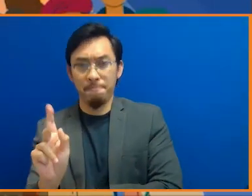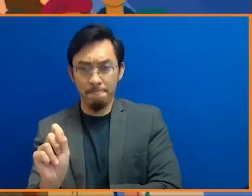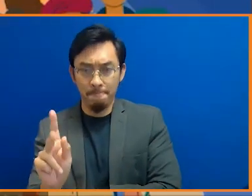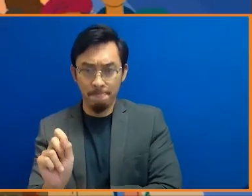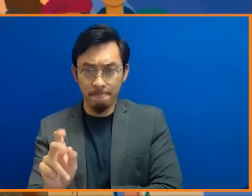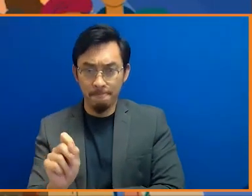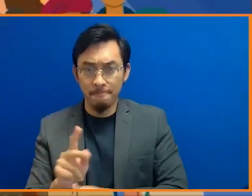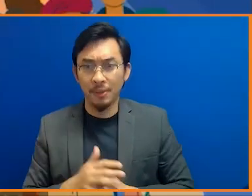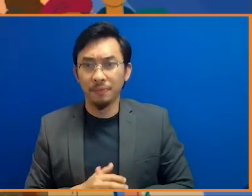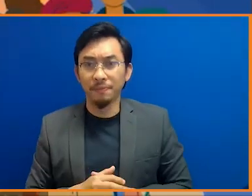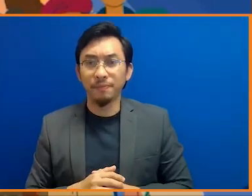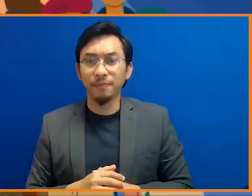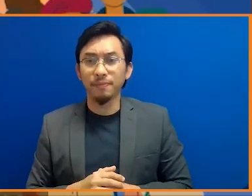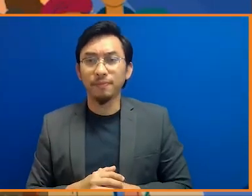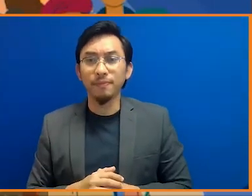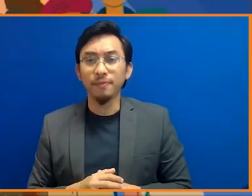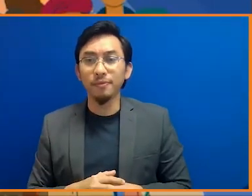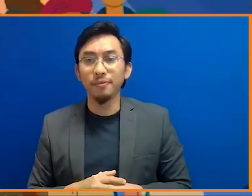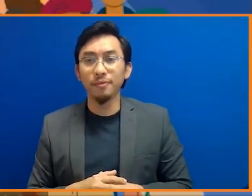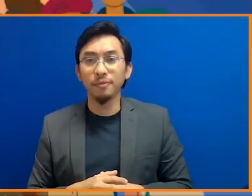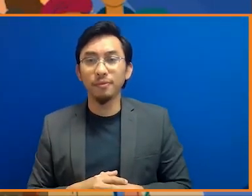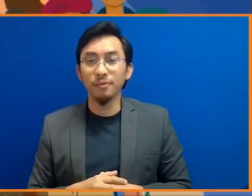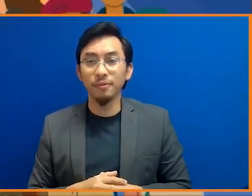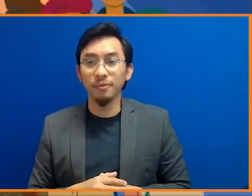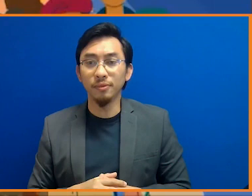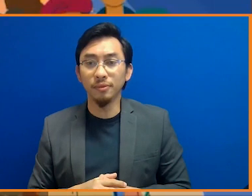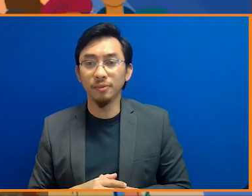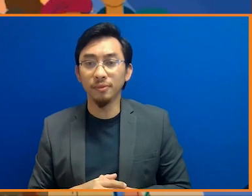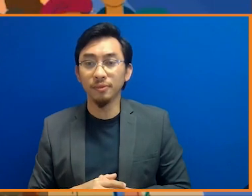Okay. Okay. Bu Fitri is